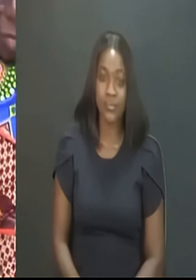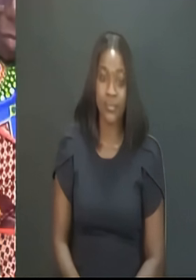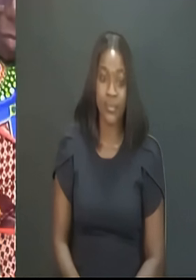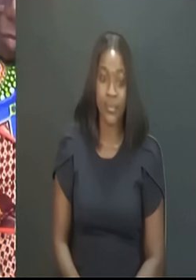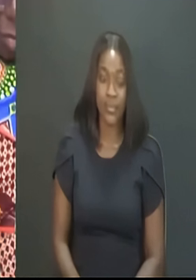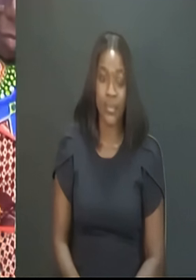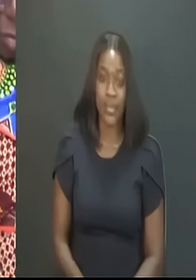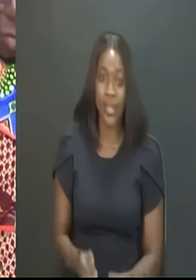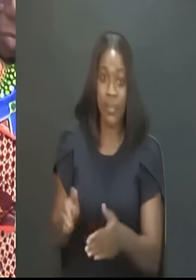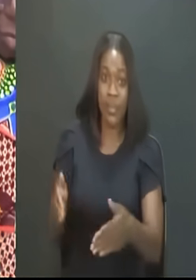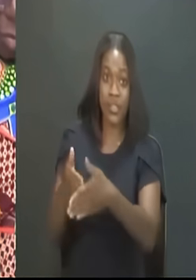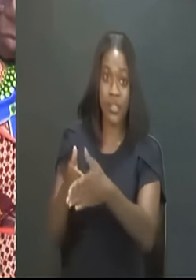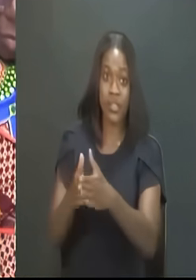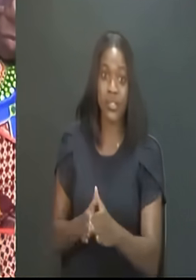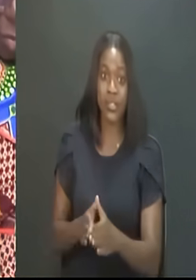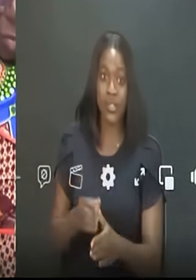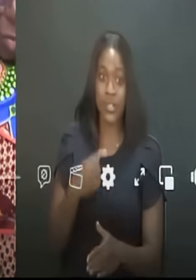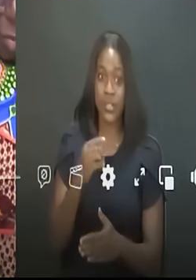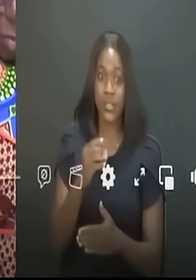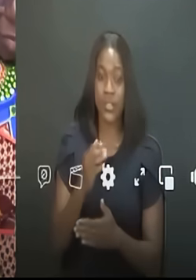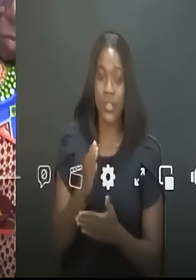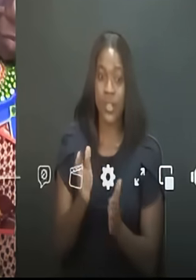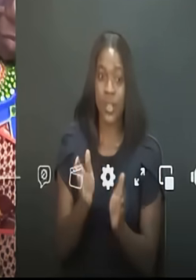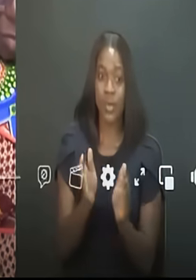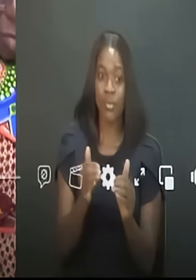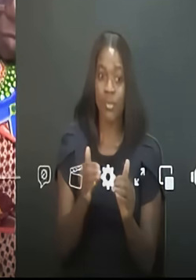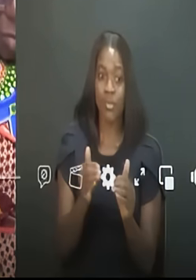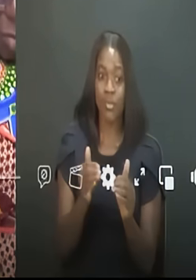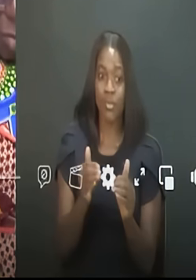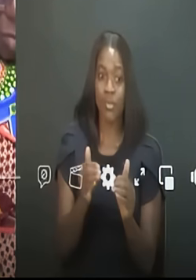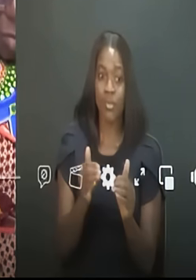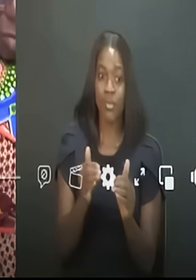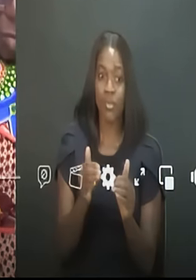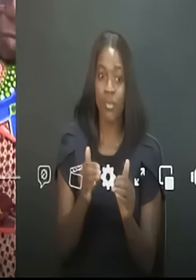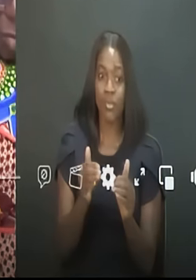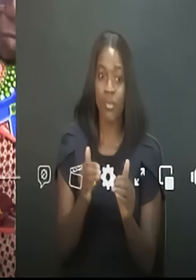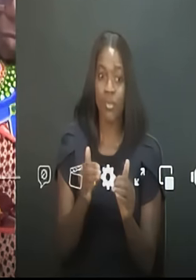made some statements